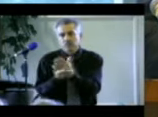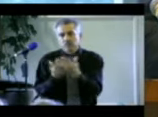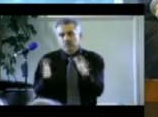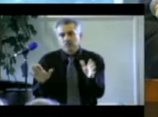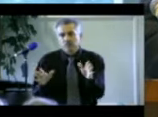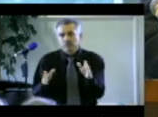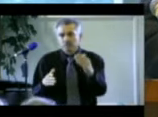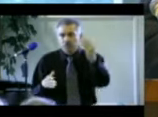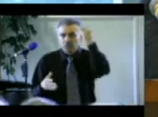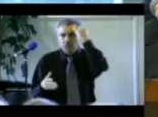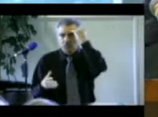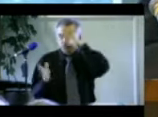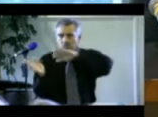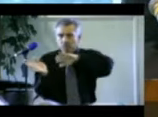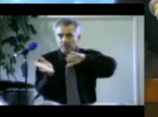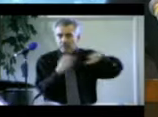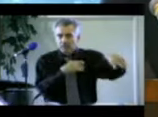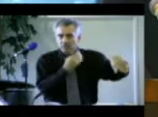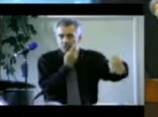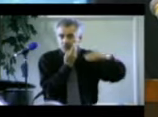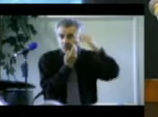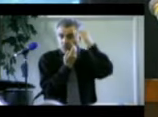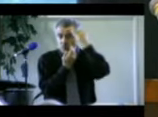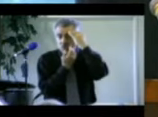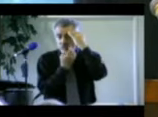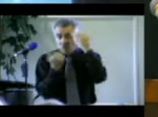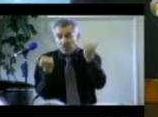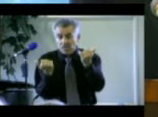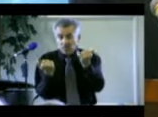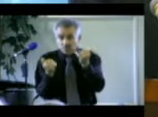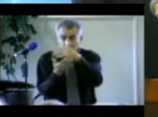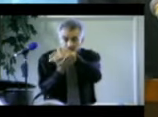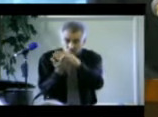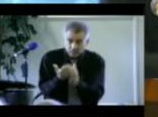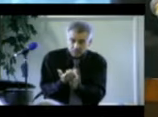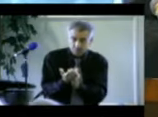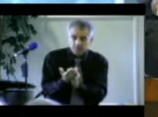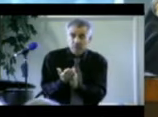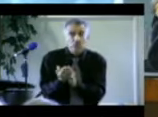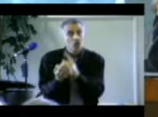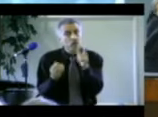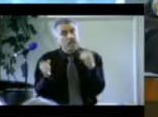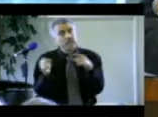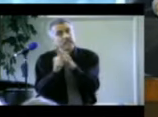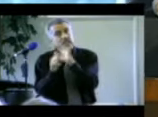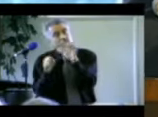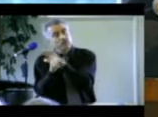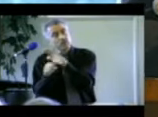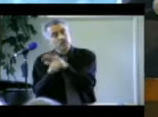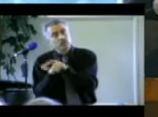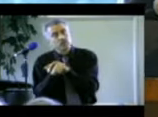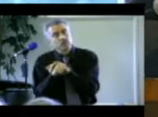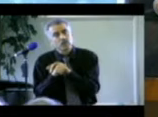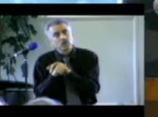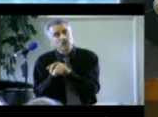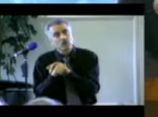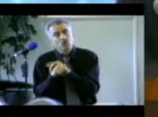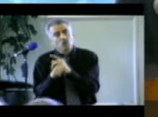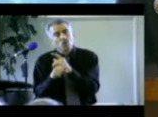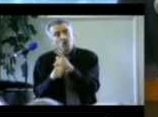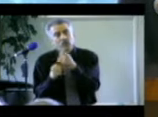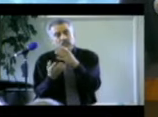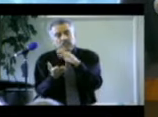it will pass away. For we know in part and we prophesy in part. But when completeness comes, what is in